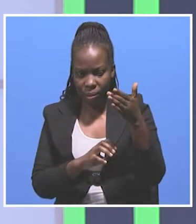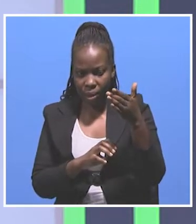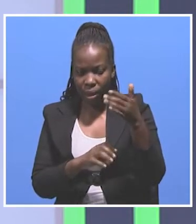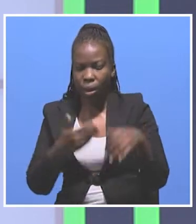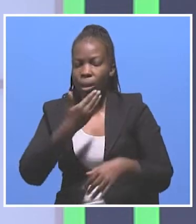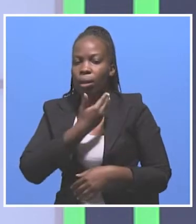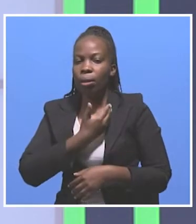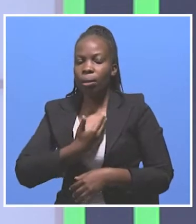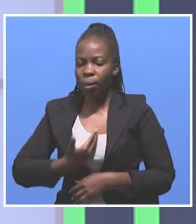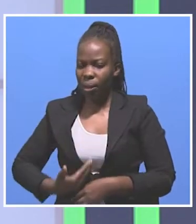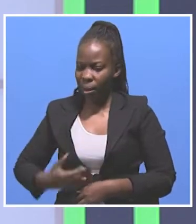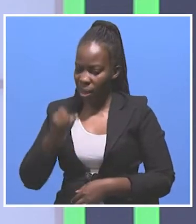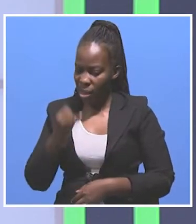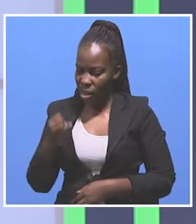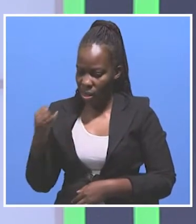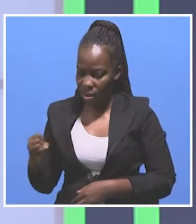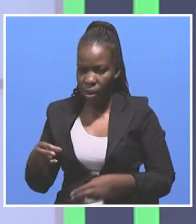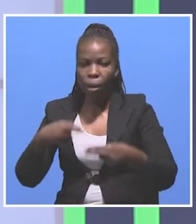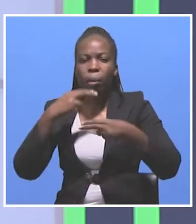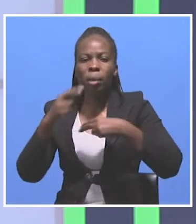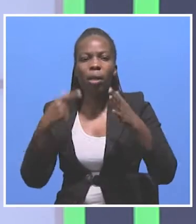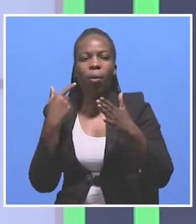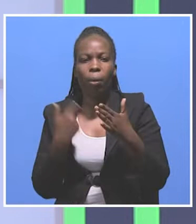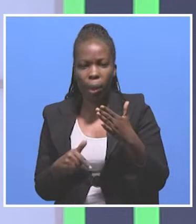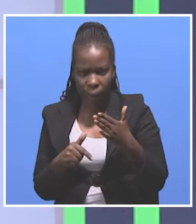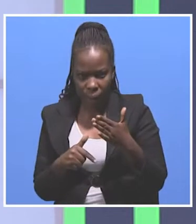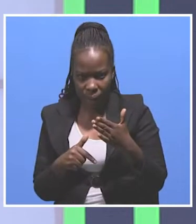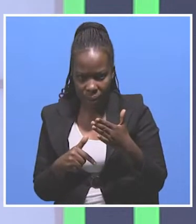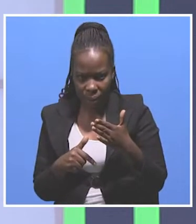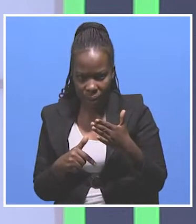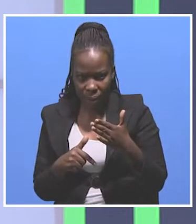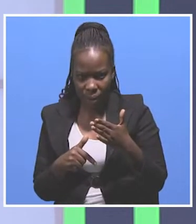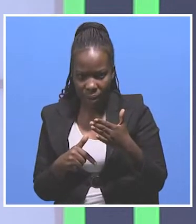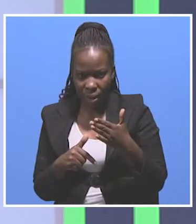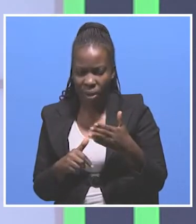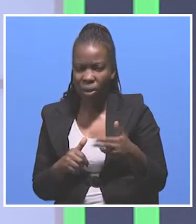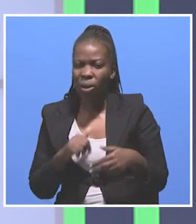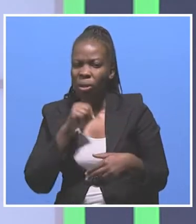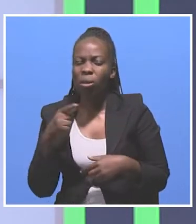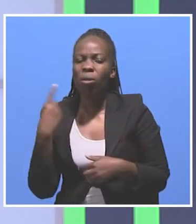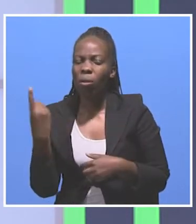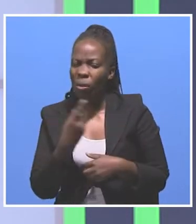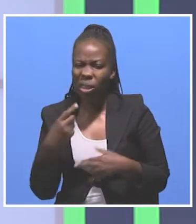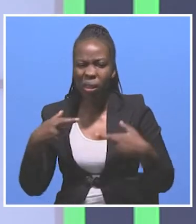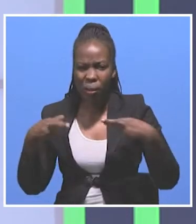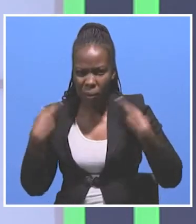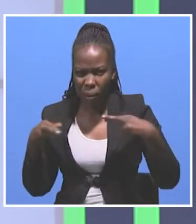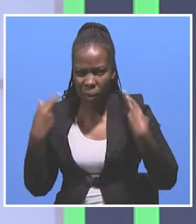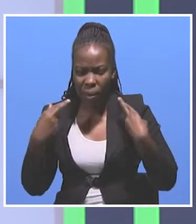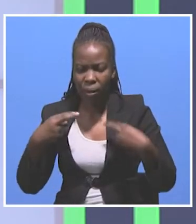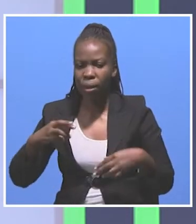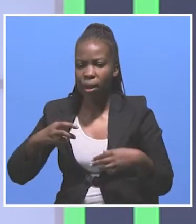issue, meaning that it ranges from being a religious issue to being a moral issue, to being